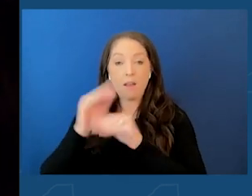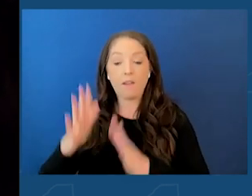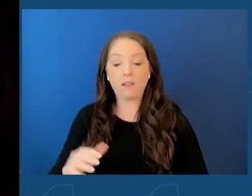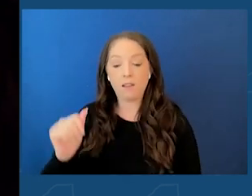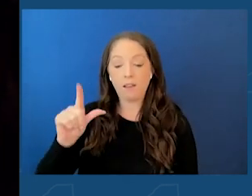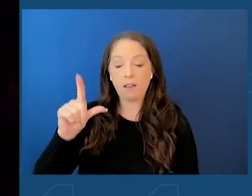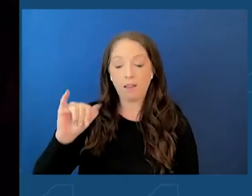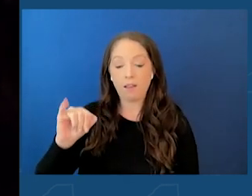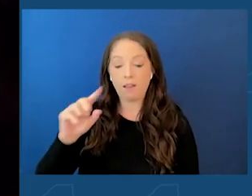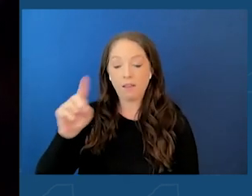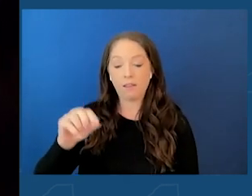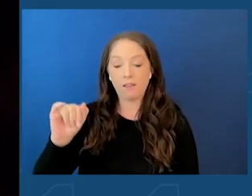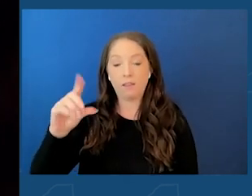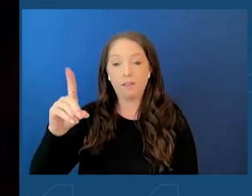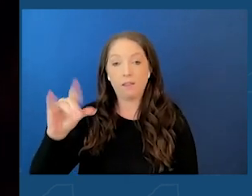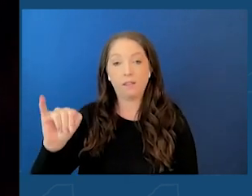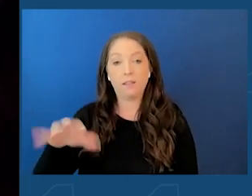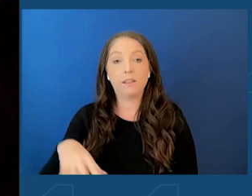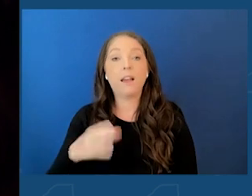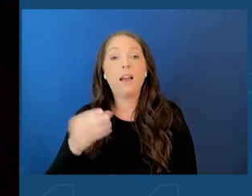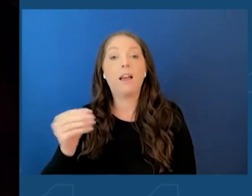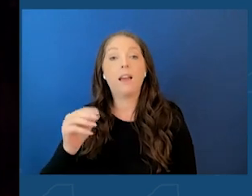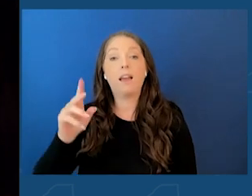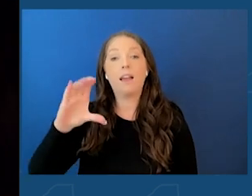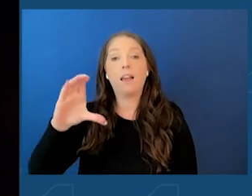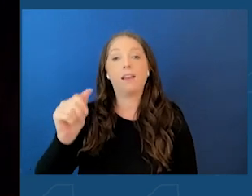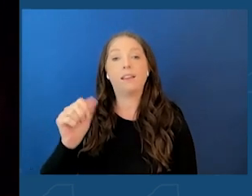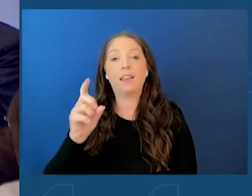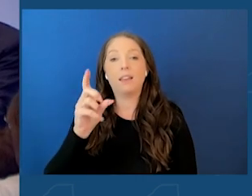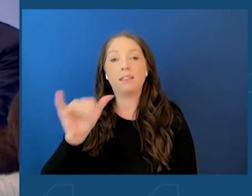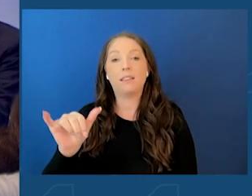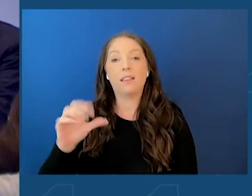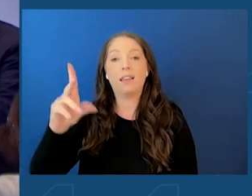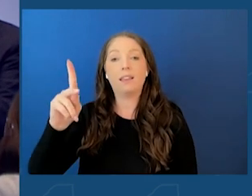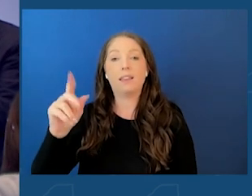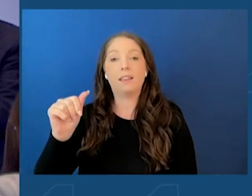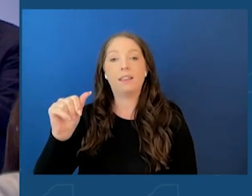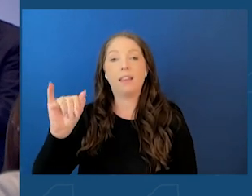U.S. Climate Alliance, Casey Kadams.